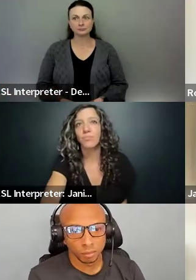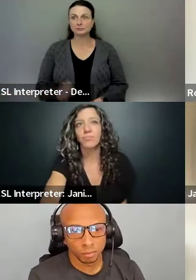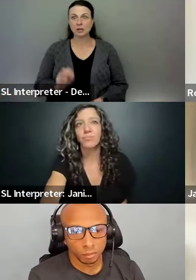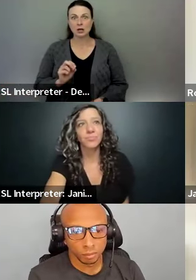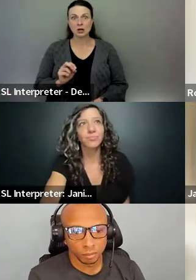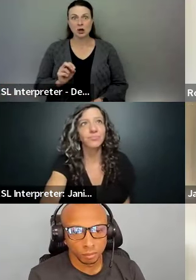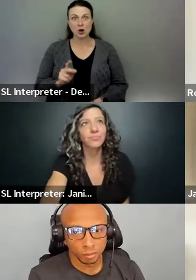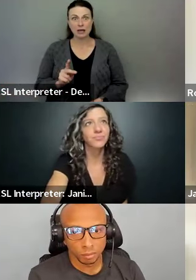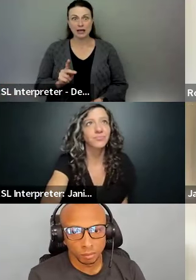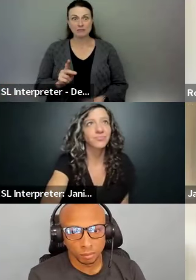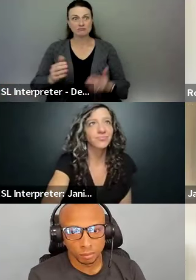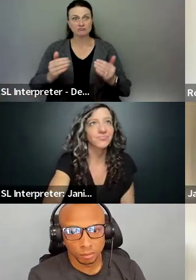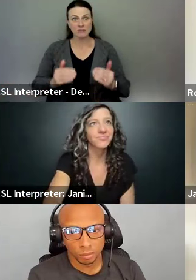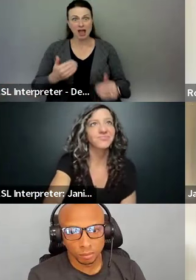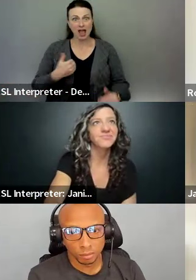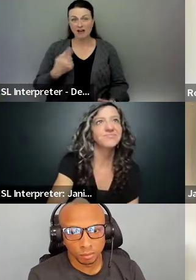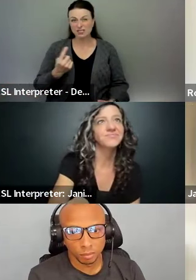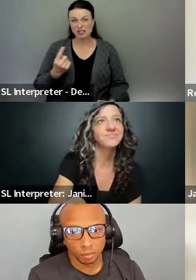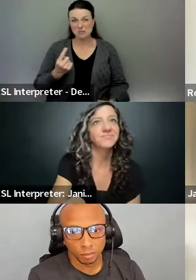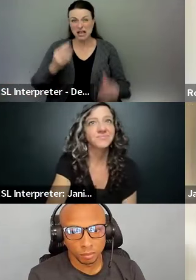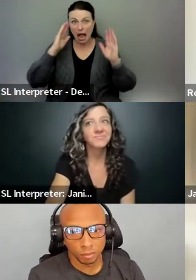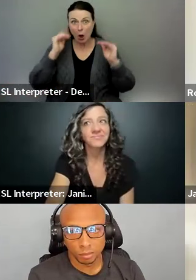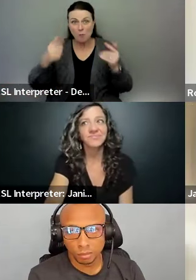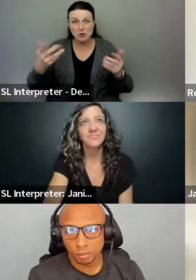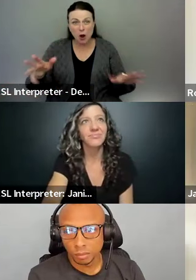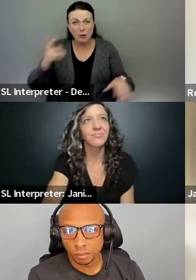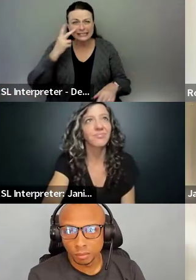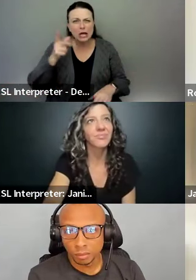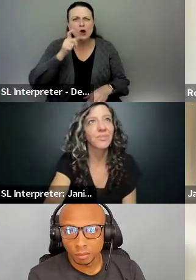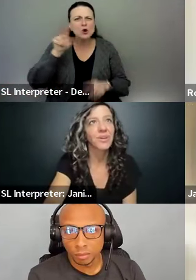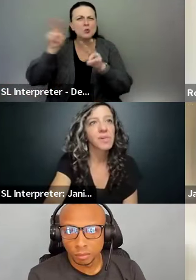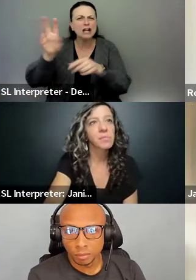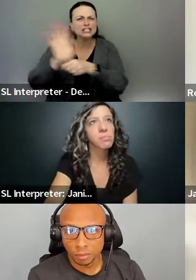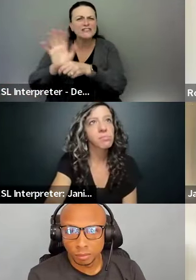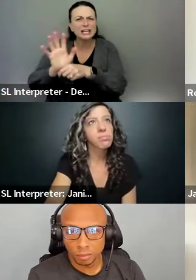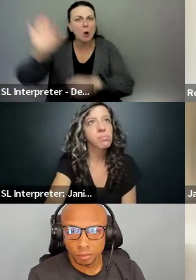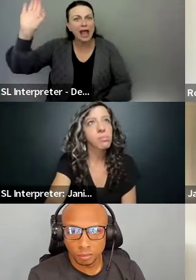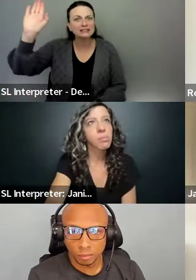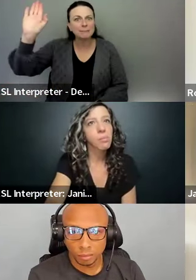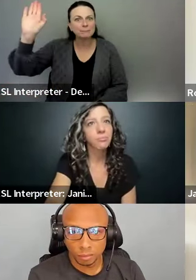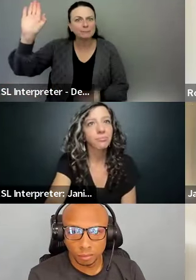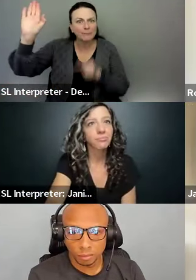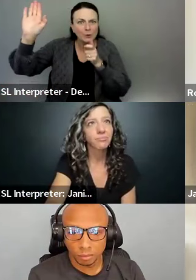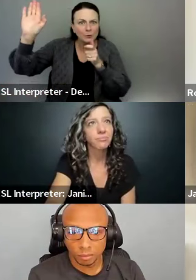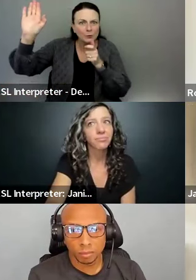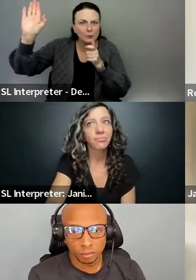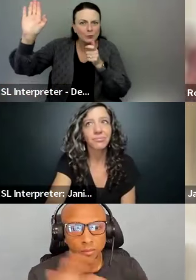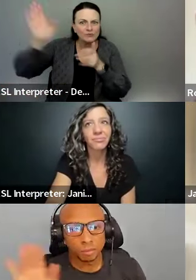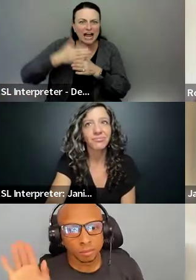Okay, and then I have something I hope you've seen. Who watched the video? Hands up. That I